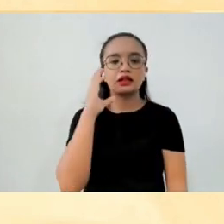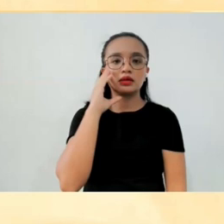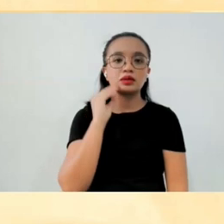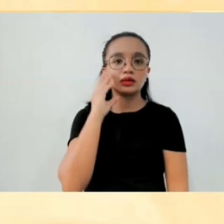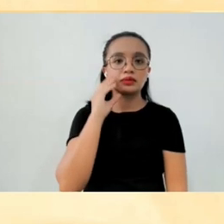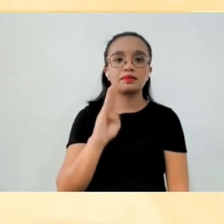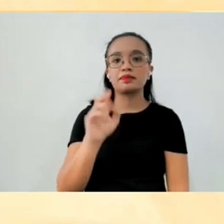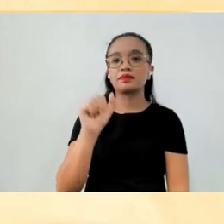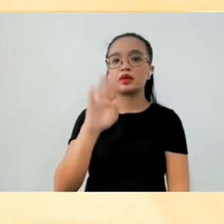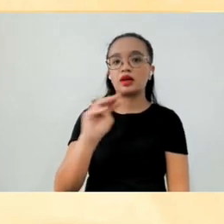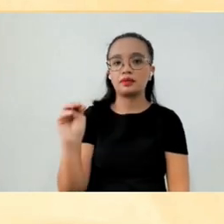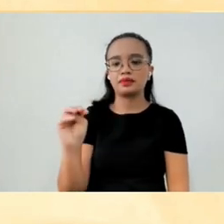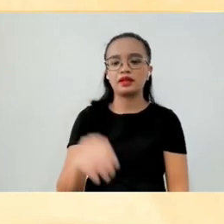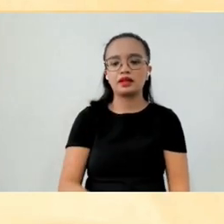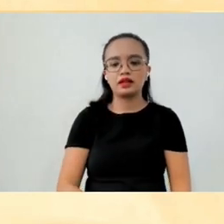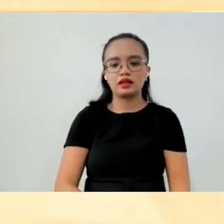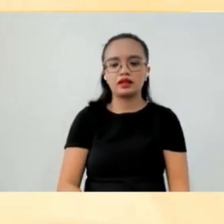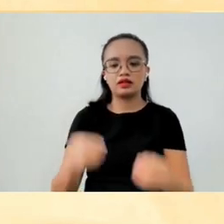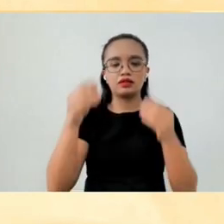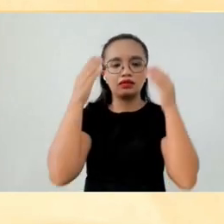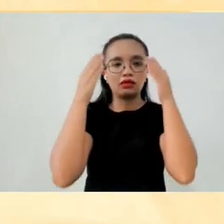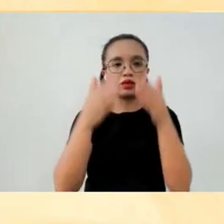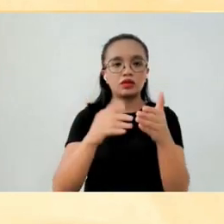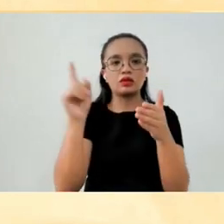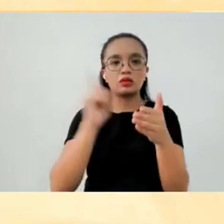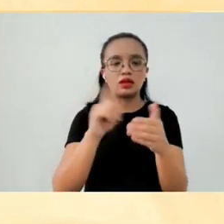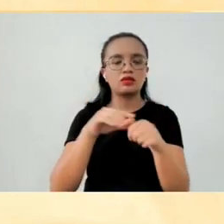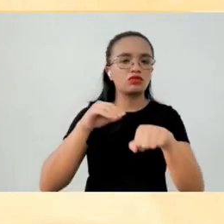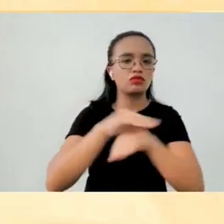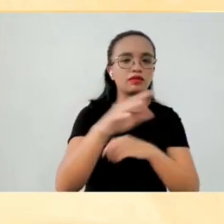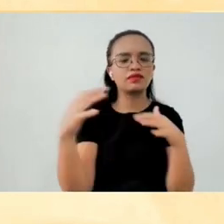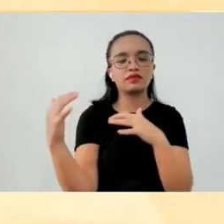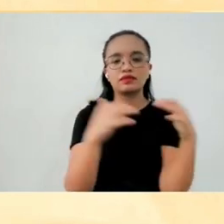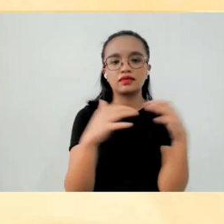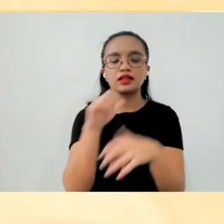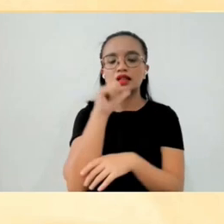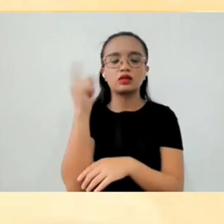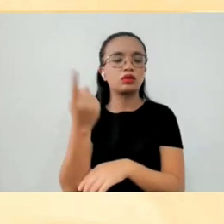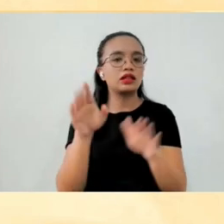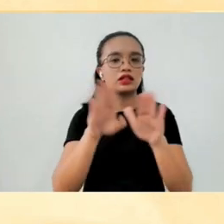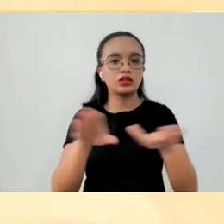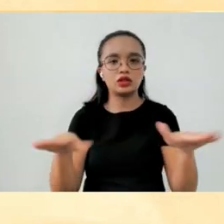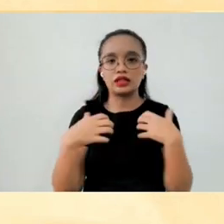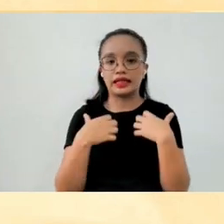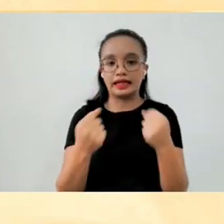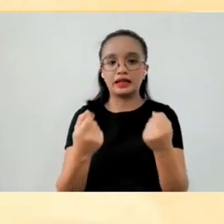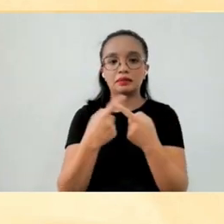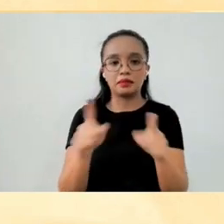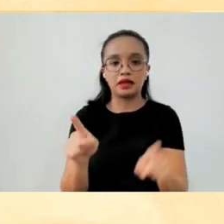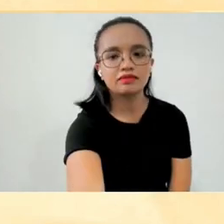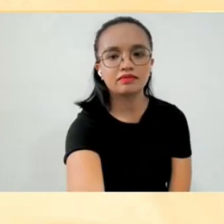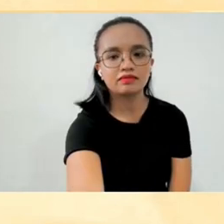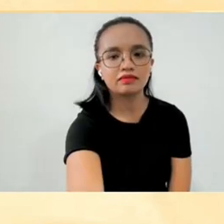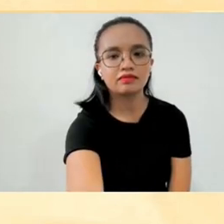children, focusing on the impacts of armed conflict, not just on children's health, but overall